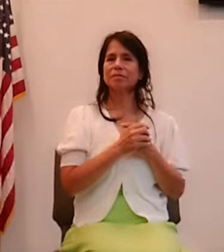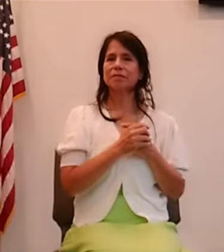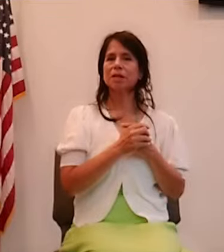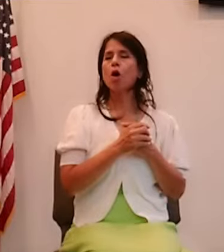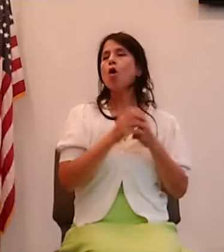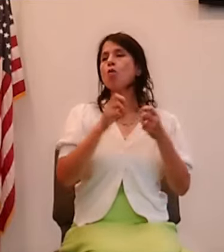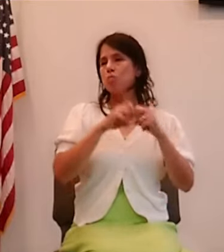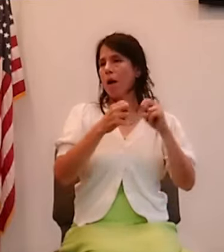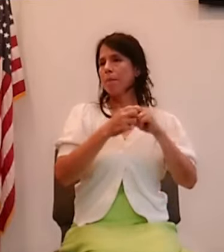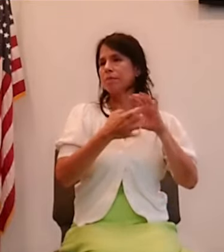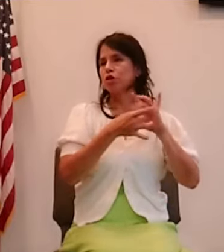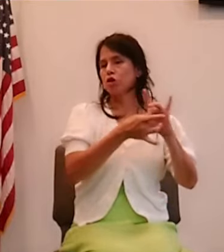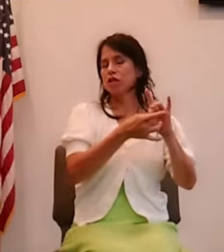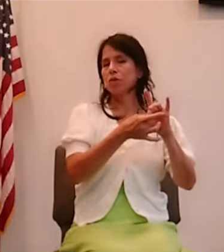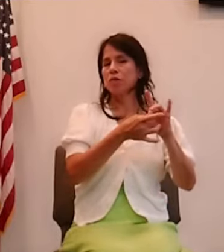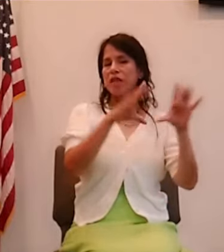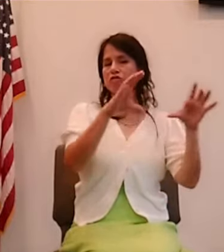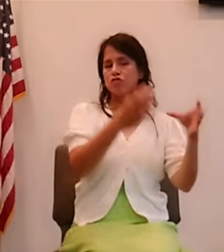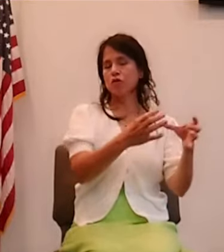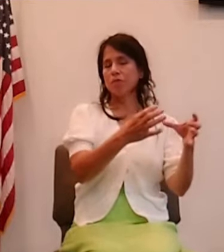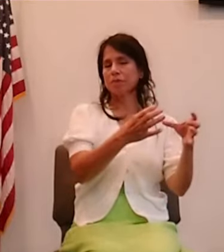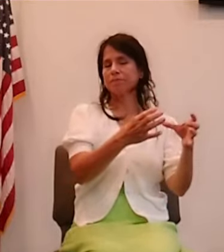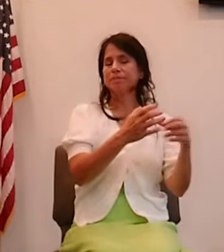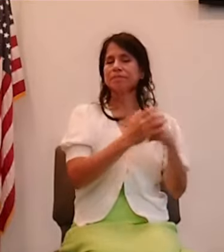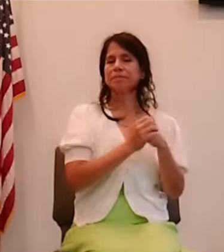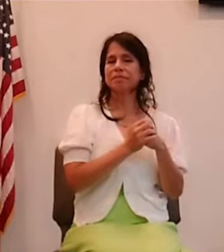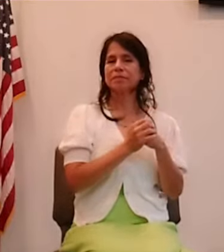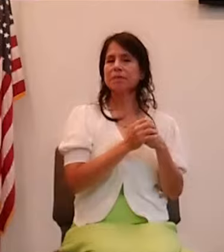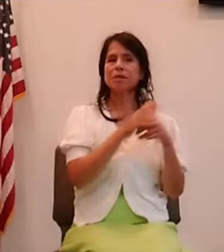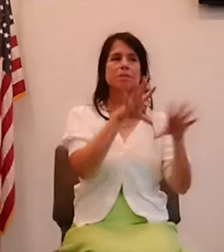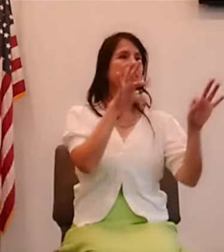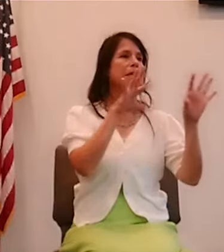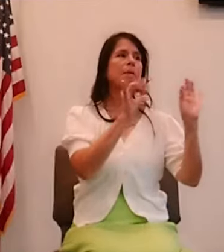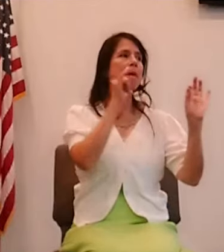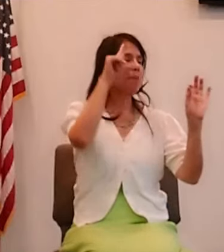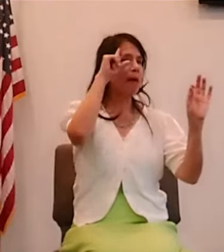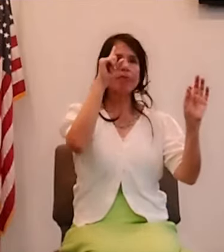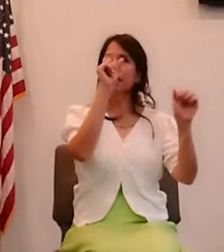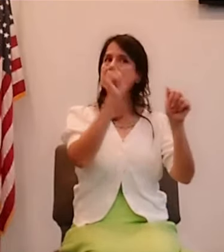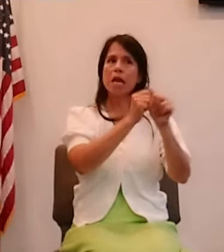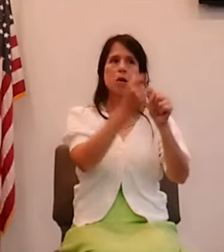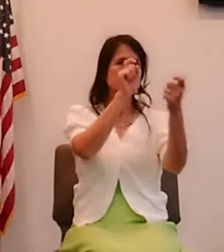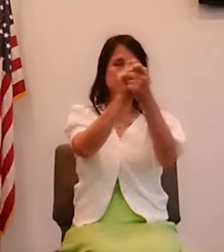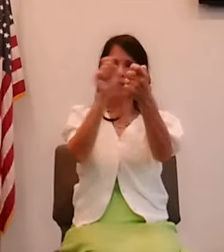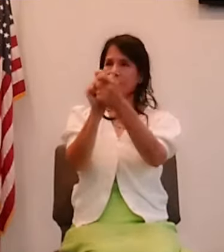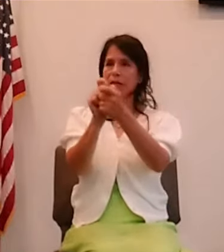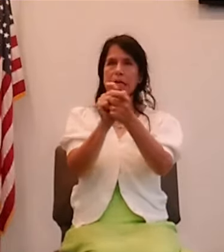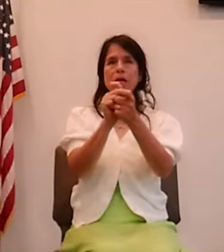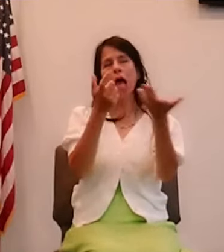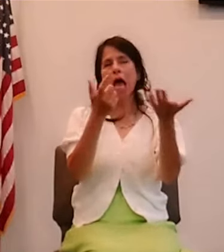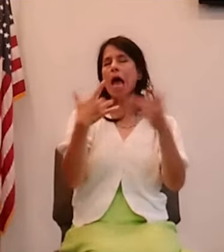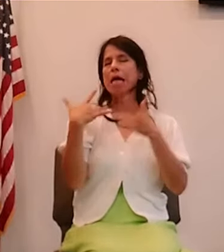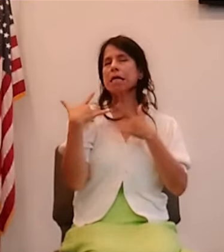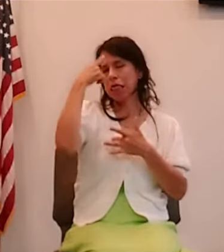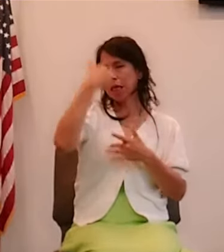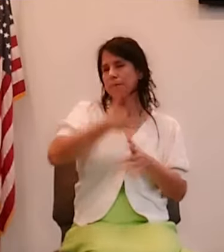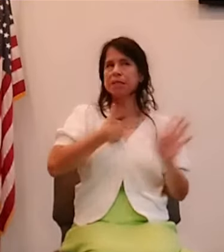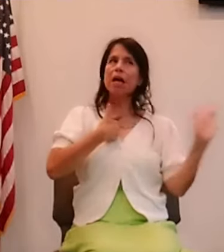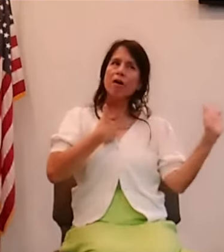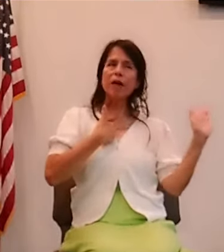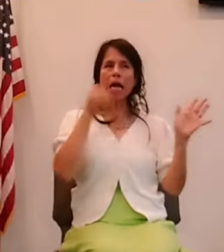needy, okay? And I'm just picking these out. I don't have anybody in mind here other than myself for a lot of these, but